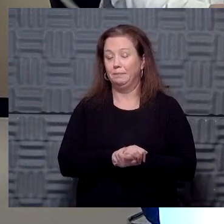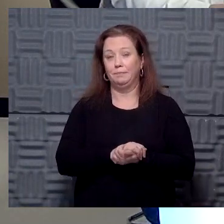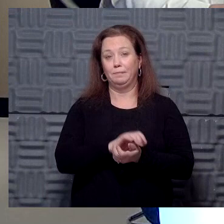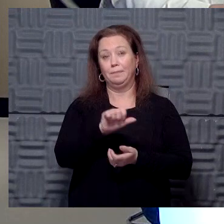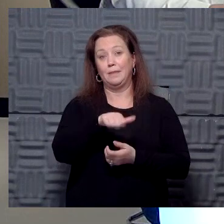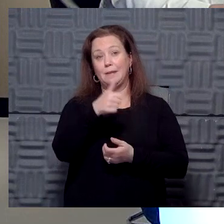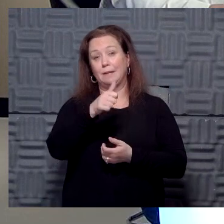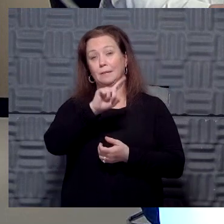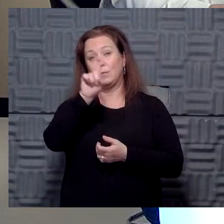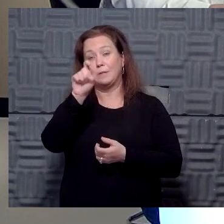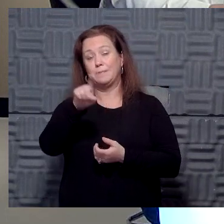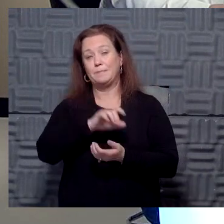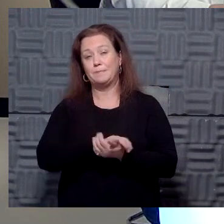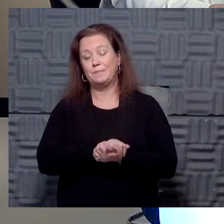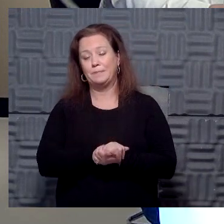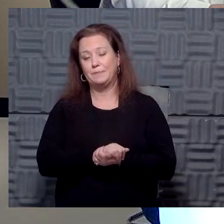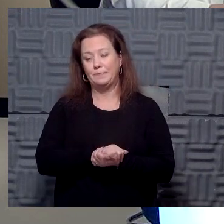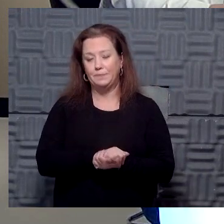next question.